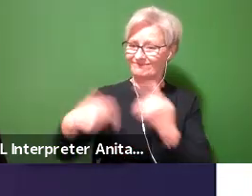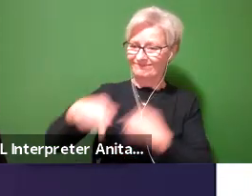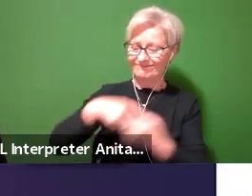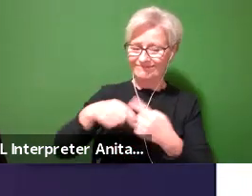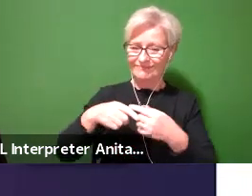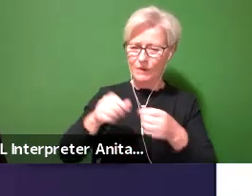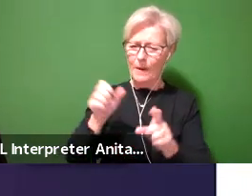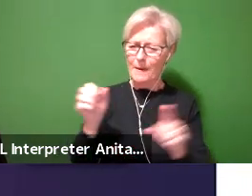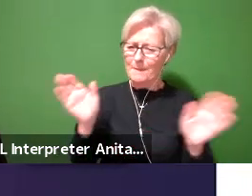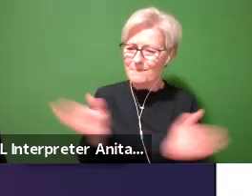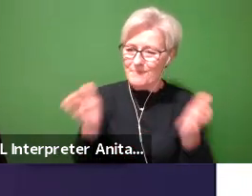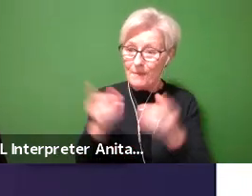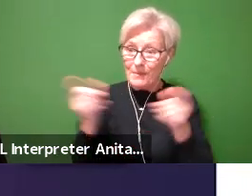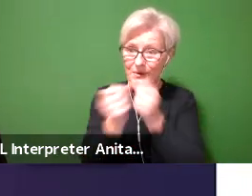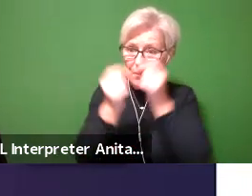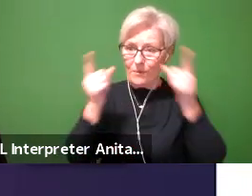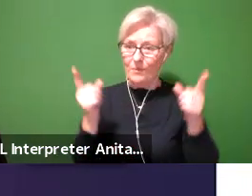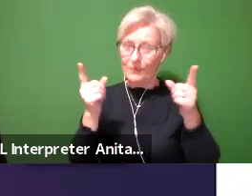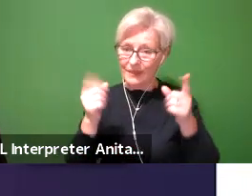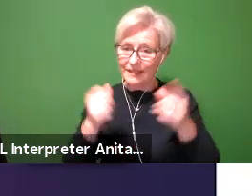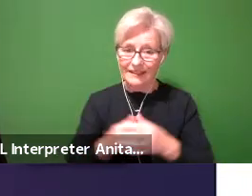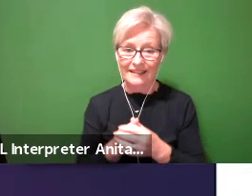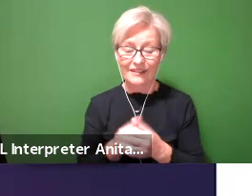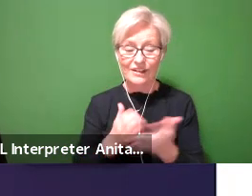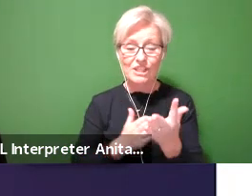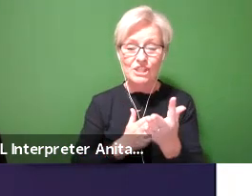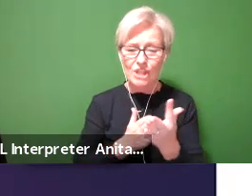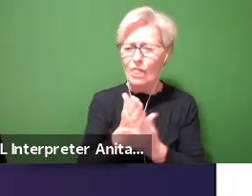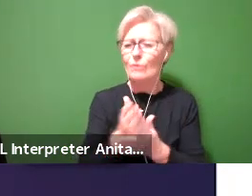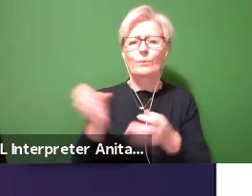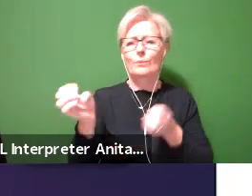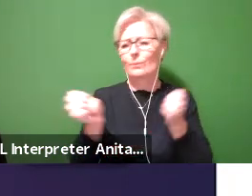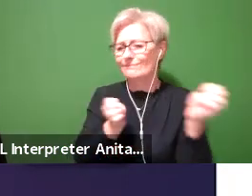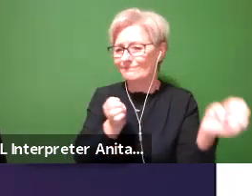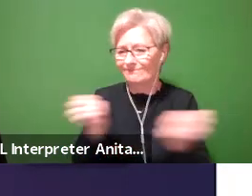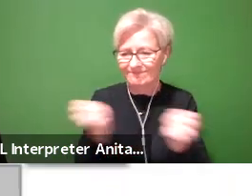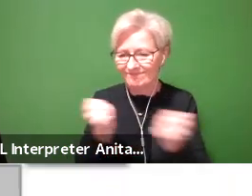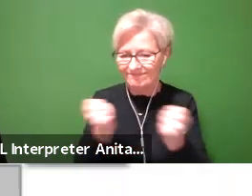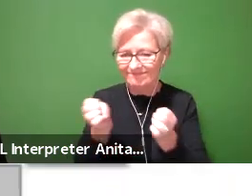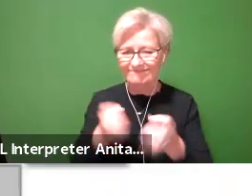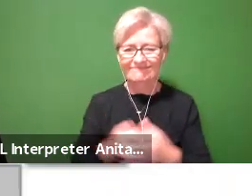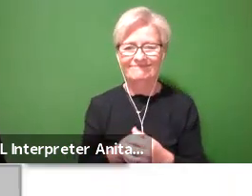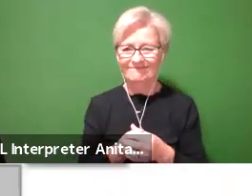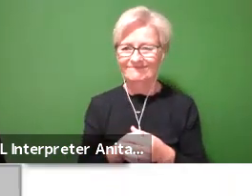bowel habits and on that protective role of exercise.